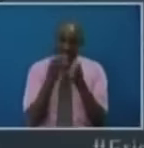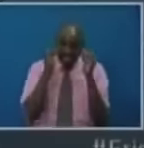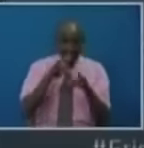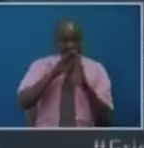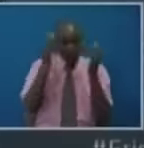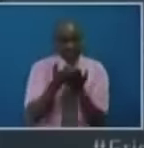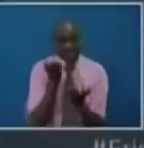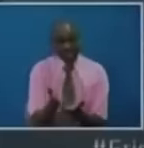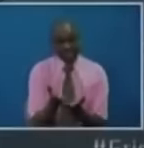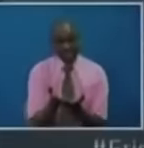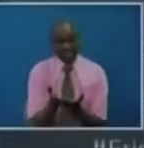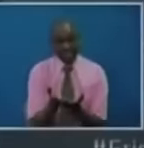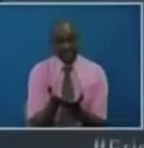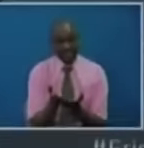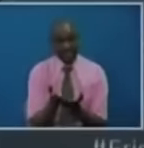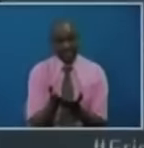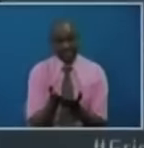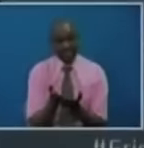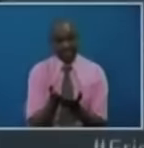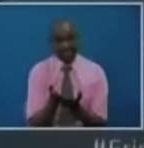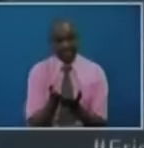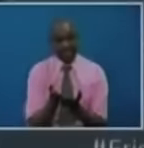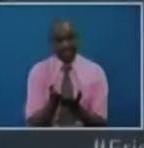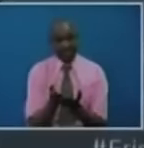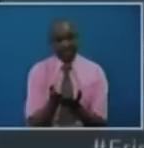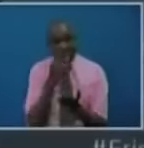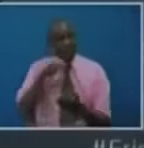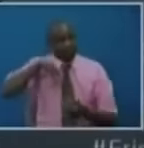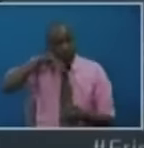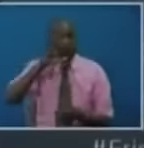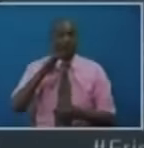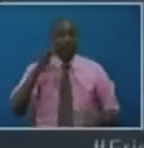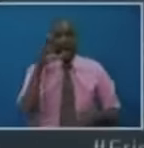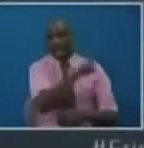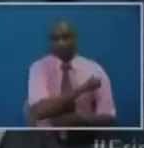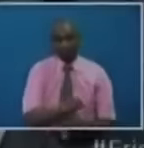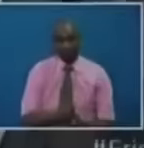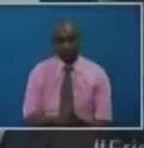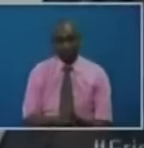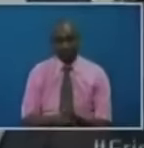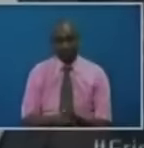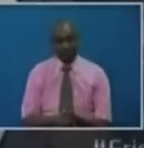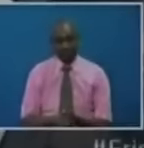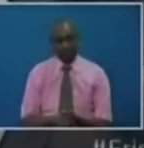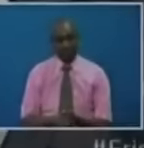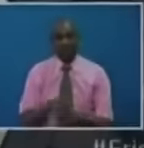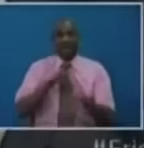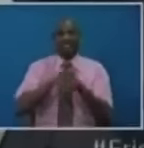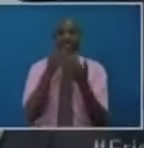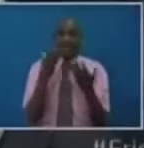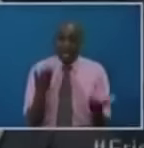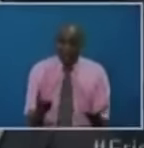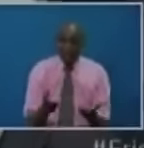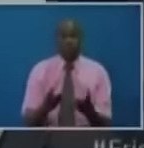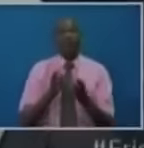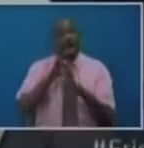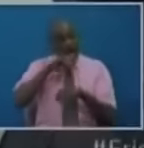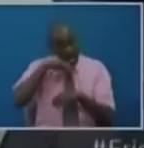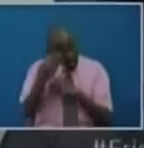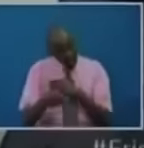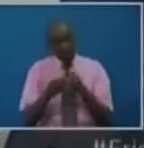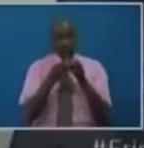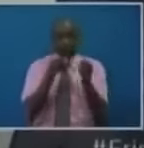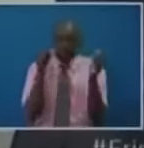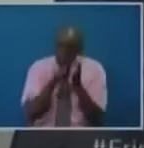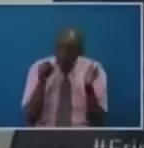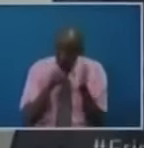world, you'll be even beaten by your own dog. Mm. How do you get money? Money is a reward after solving